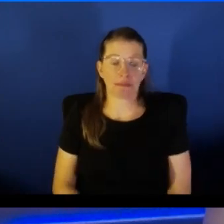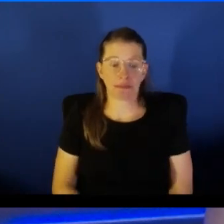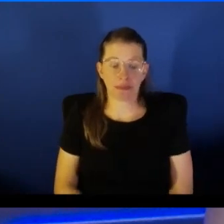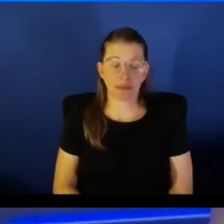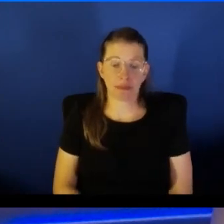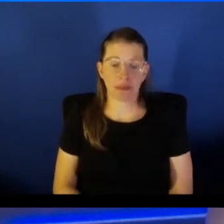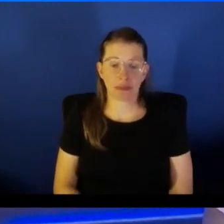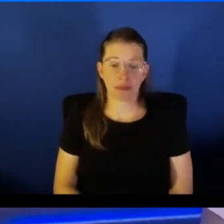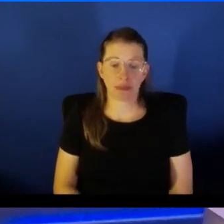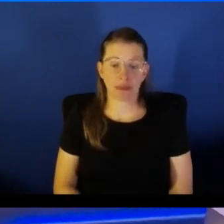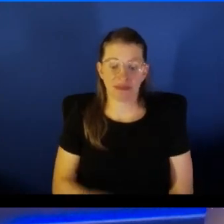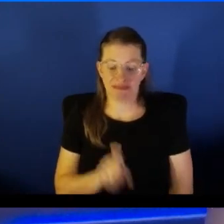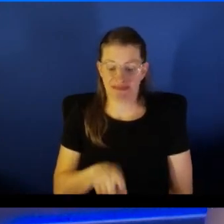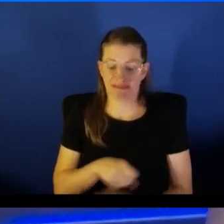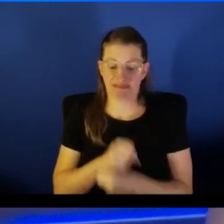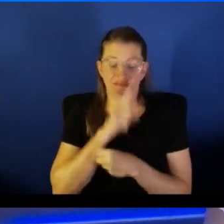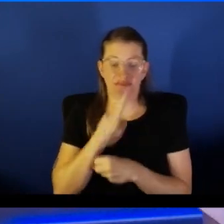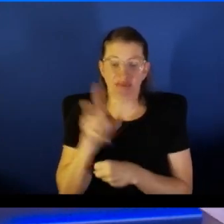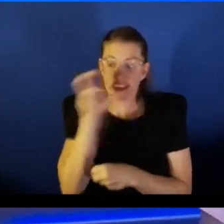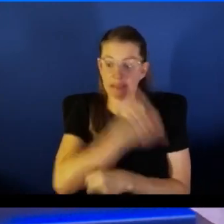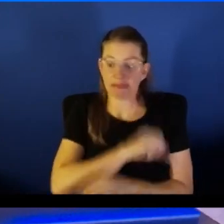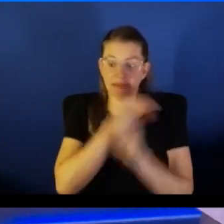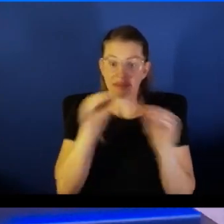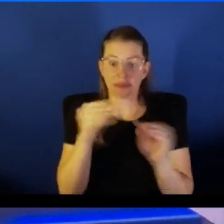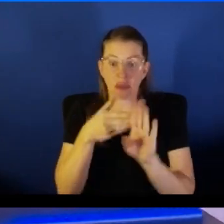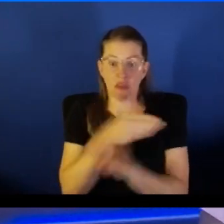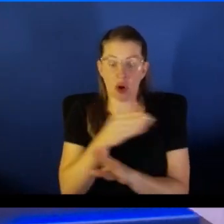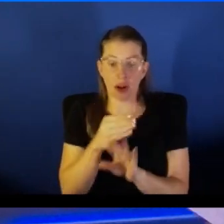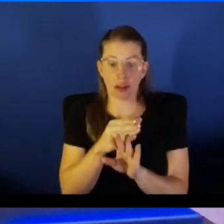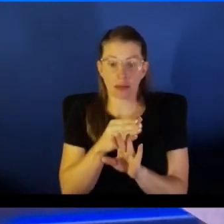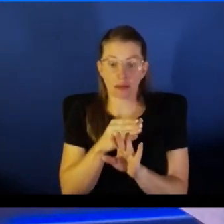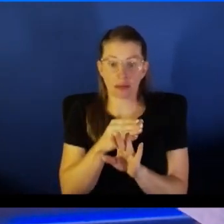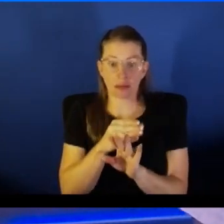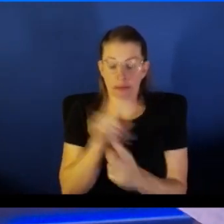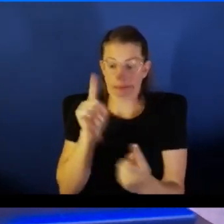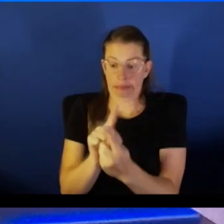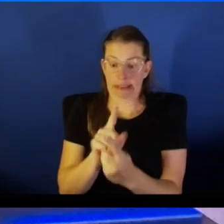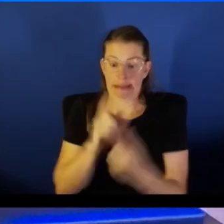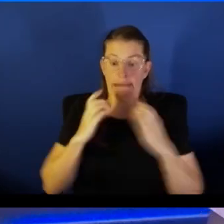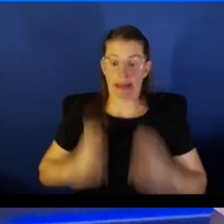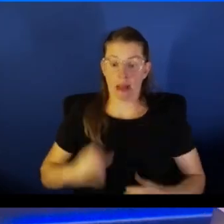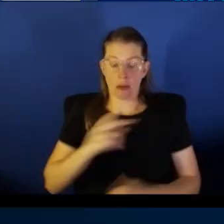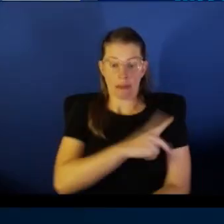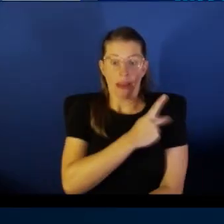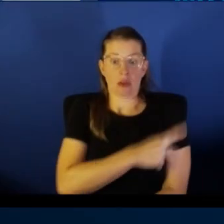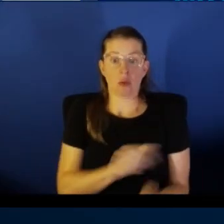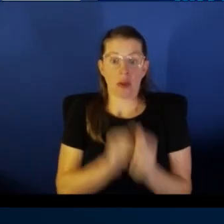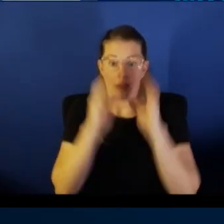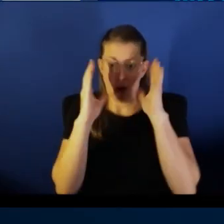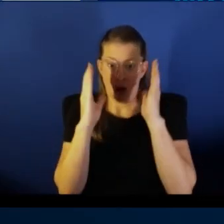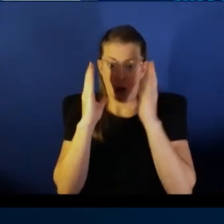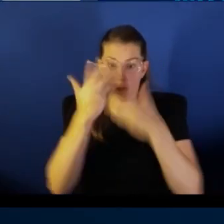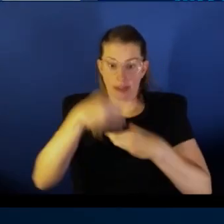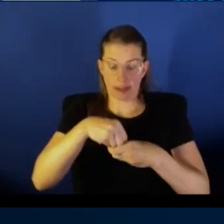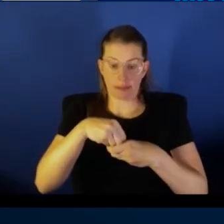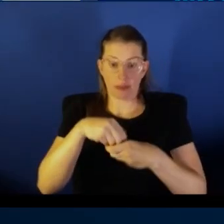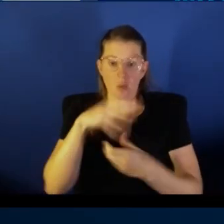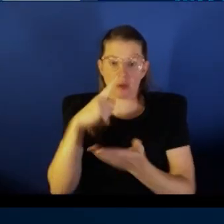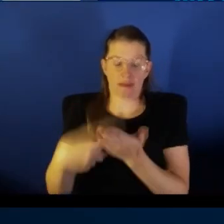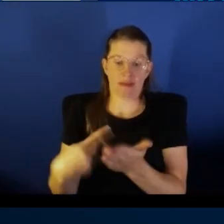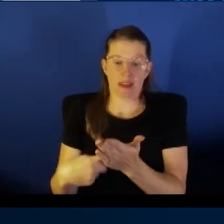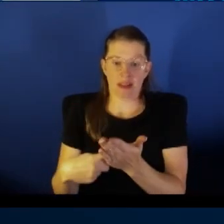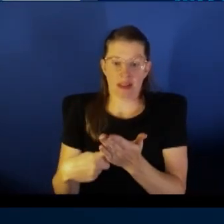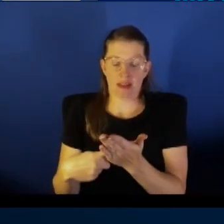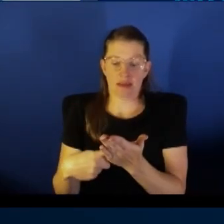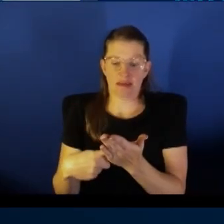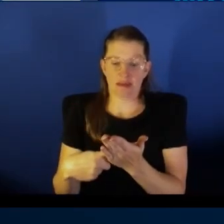those assumptions before meeting a client or patient with autism. And we're going to talk a little bit more about understanding and